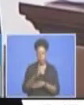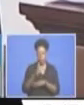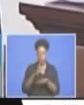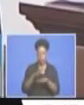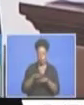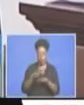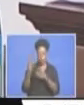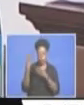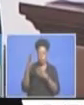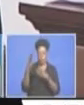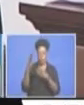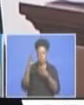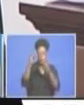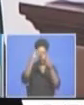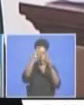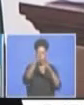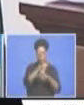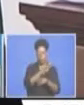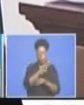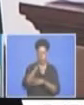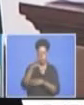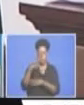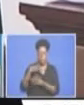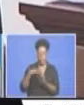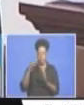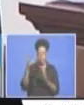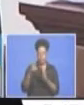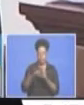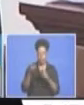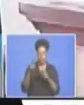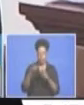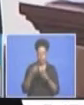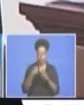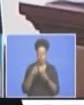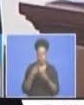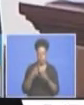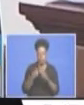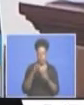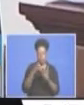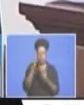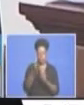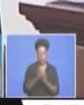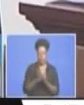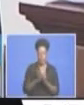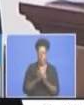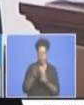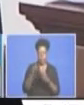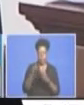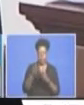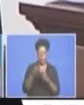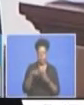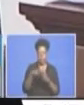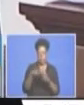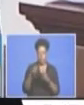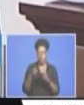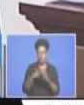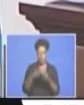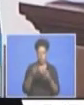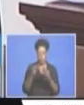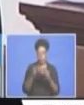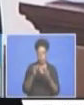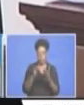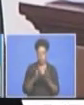by the Bahamas Olympic Committee scheduled for the 1st of July, 2019. Which would be my first meeting with the executives of that